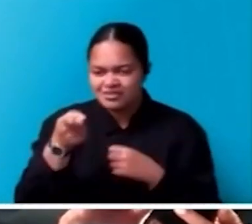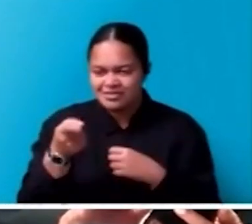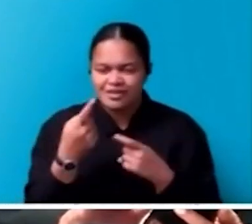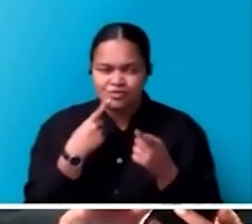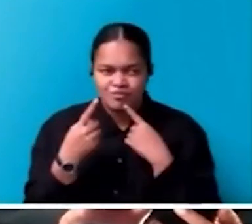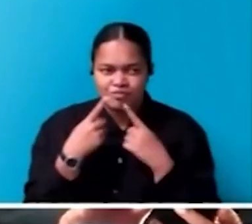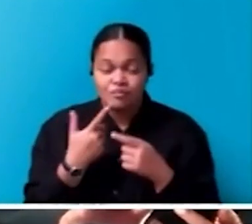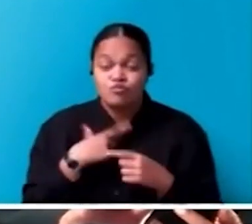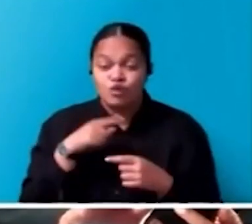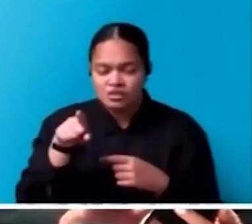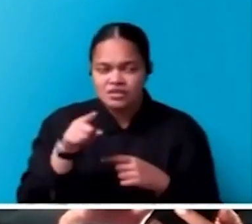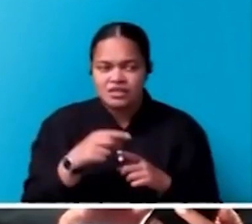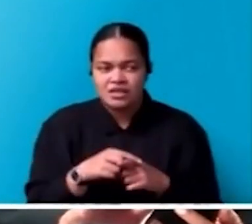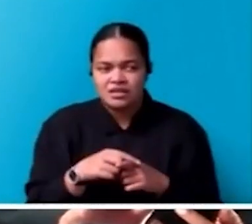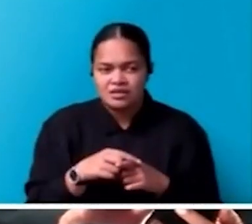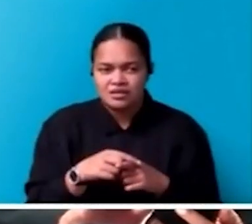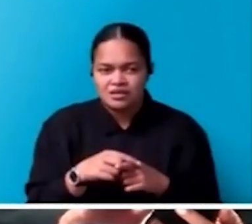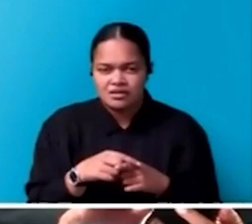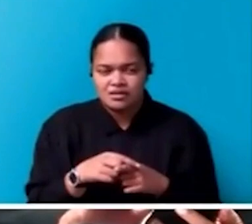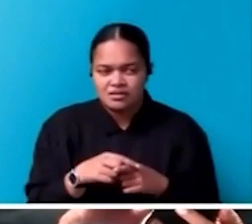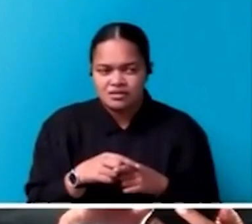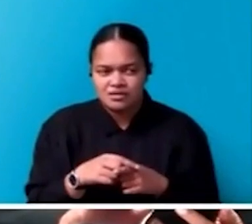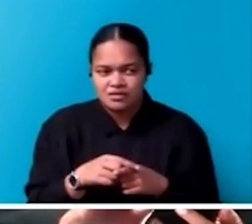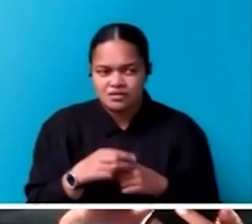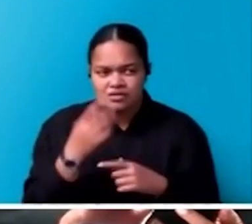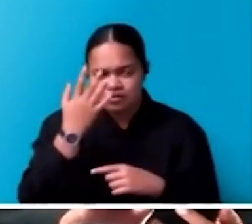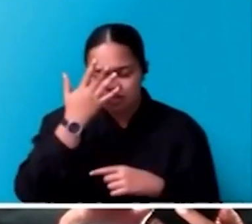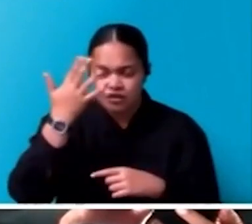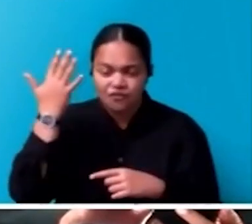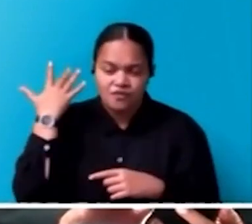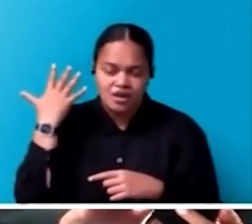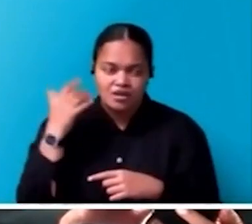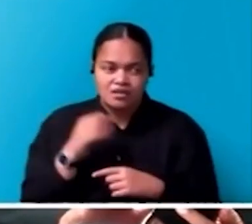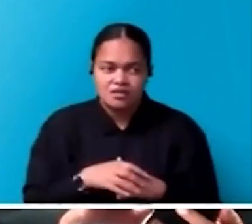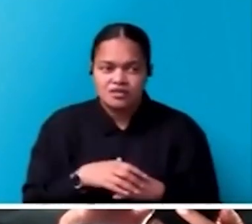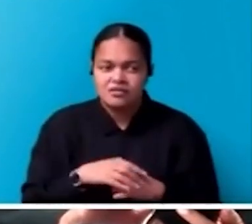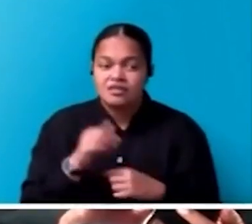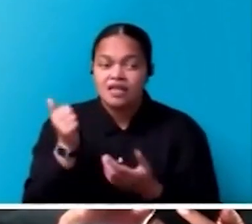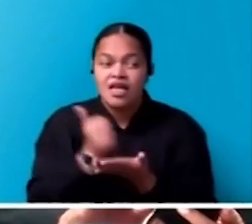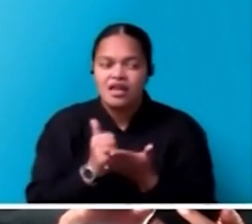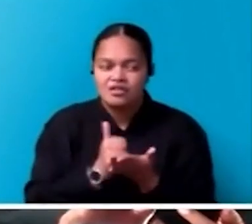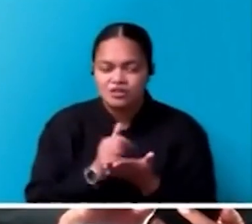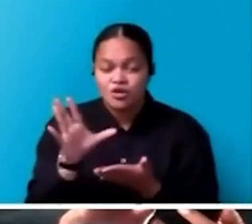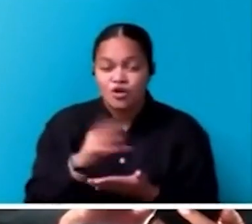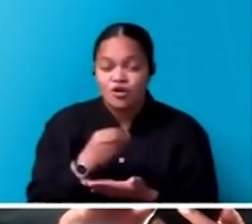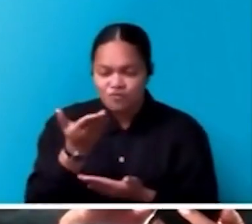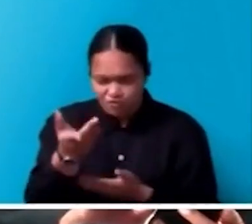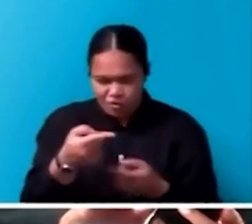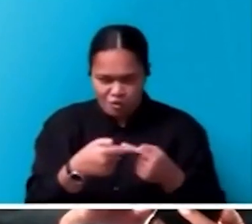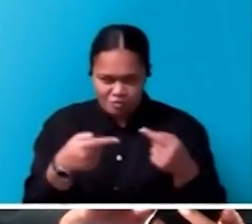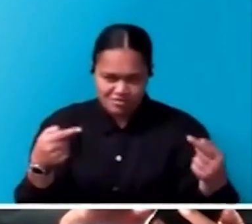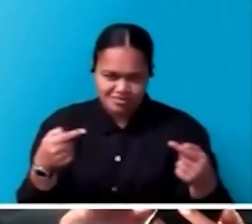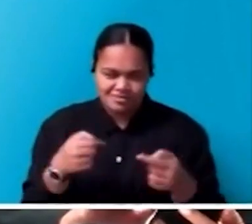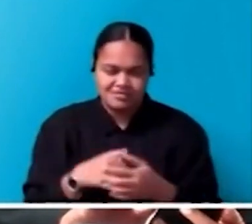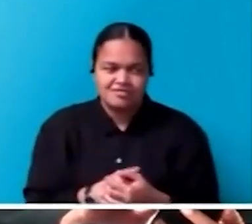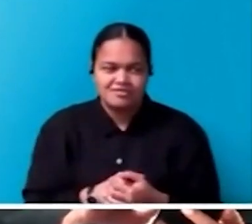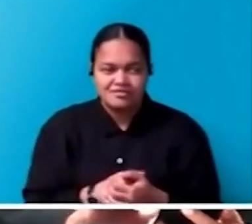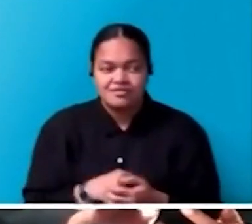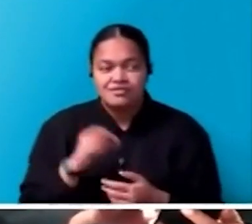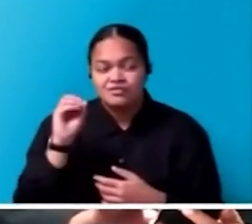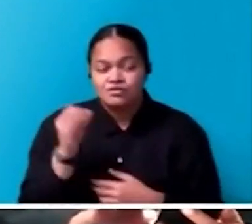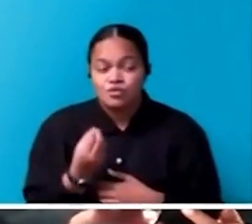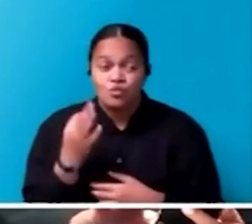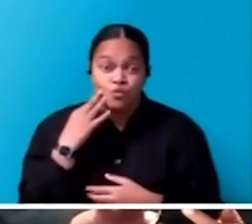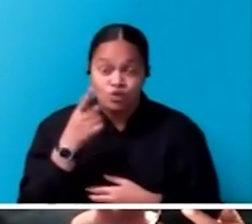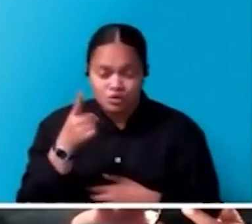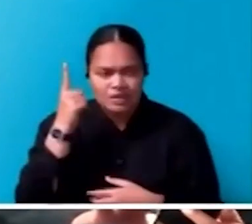it reflects the inaction on that part of the House. In fact, Honorable Speaker, when you come to